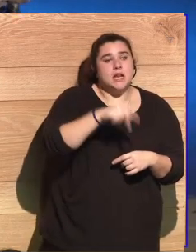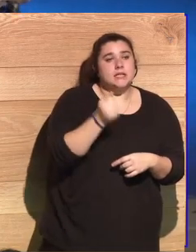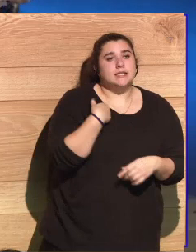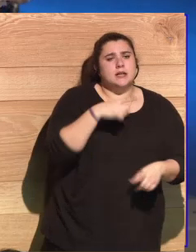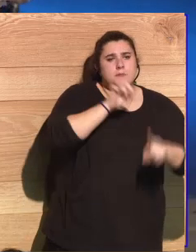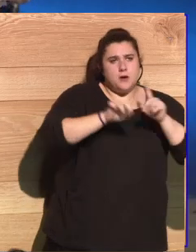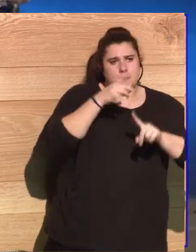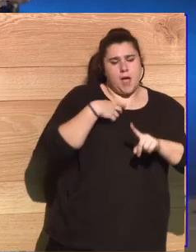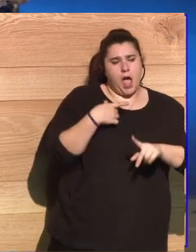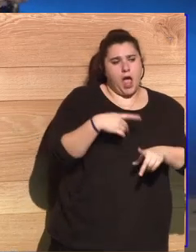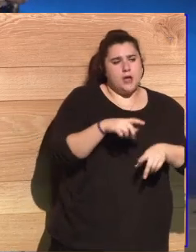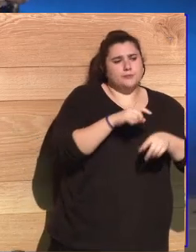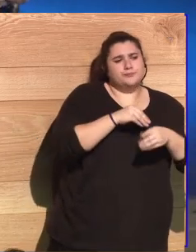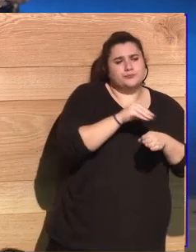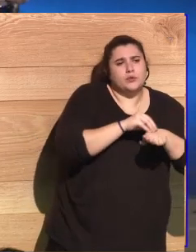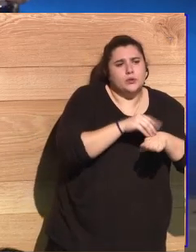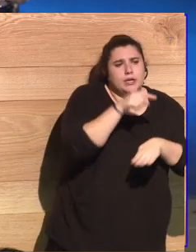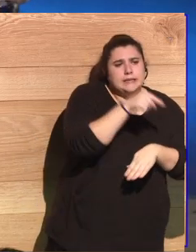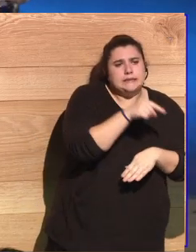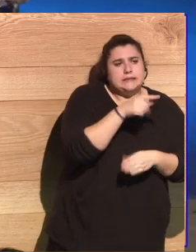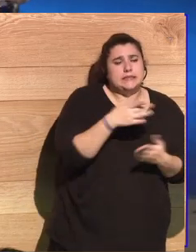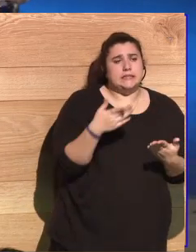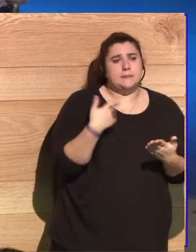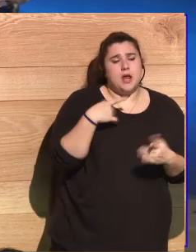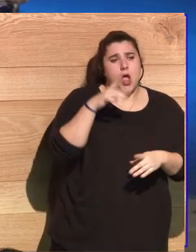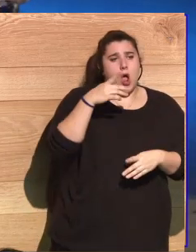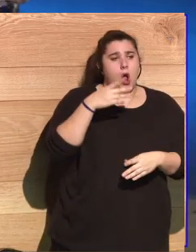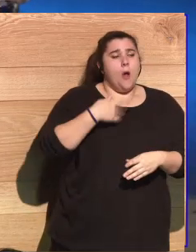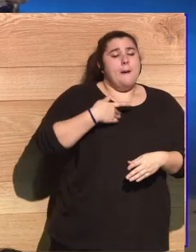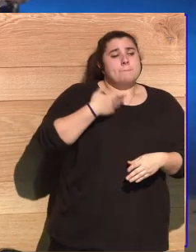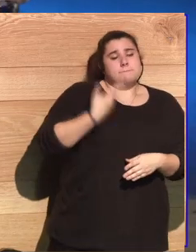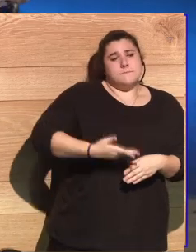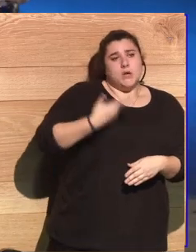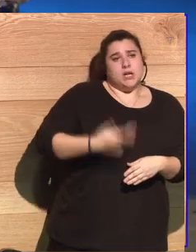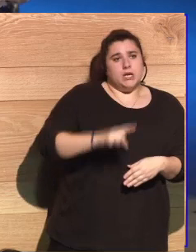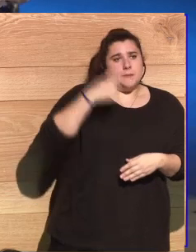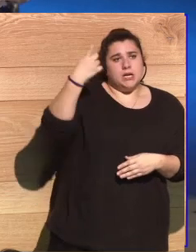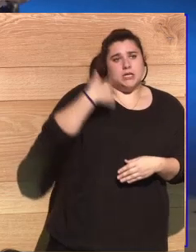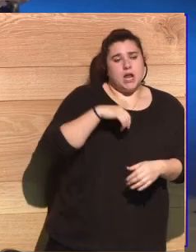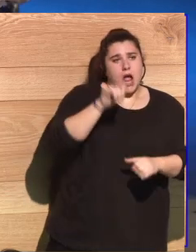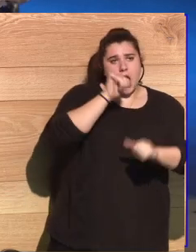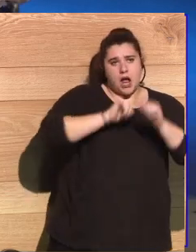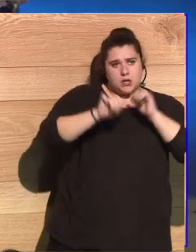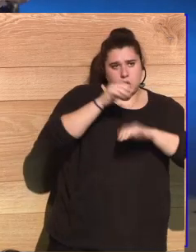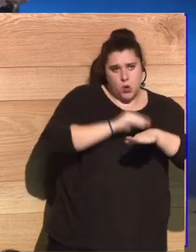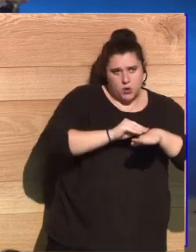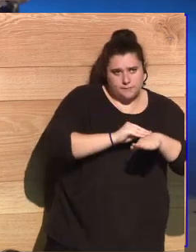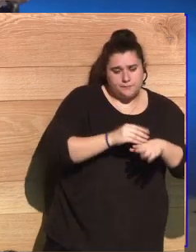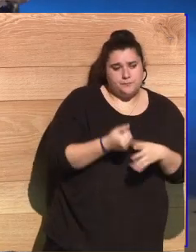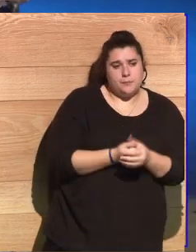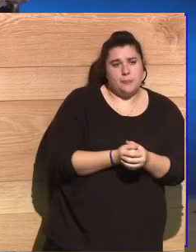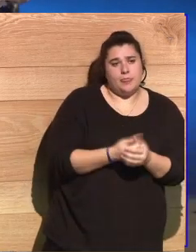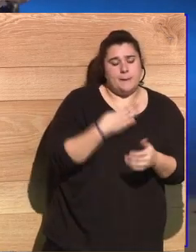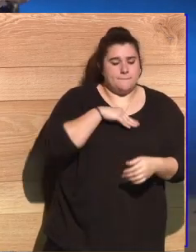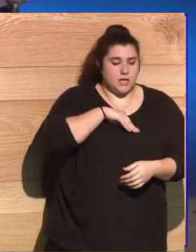But his main problem was drinking. He drank himself to death, unfortunately, and no one could get him to